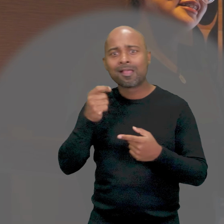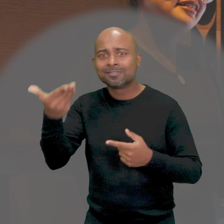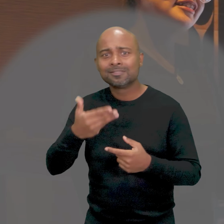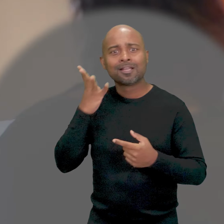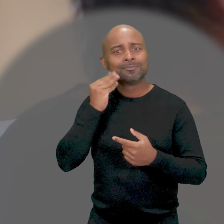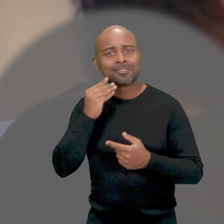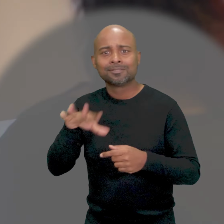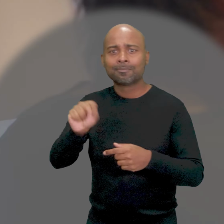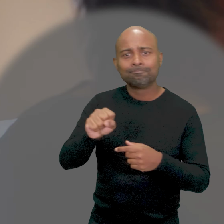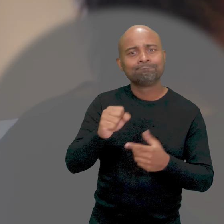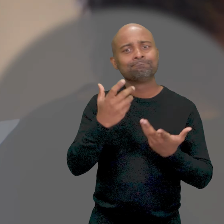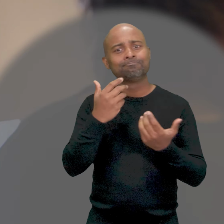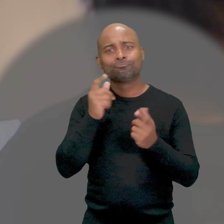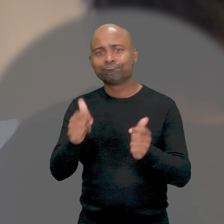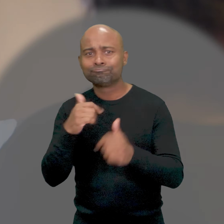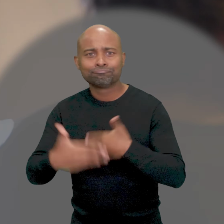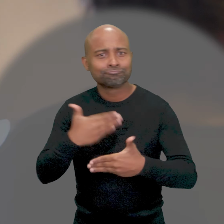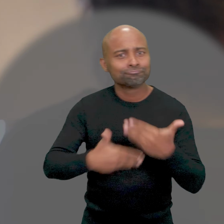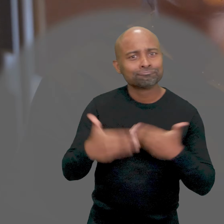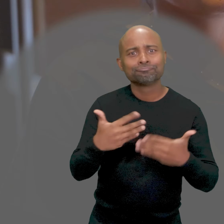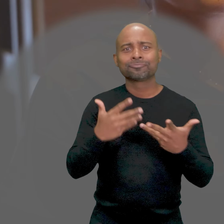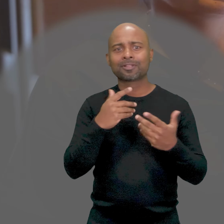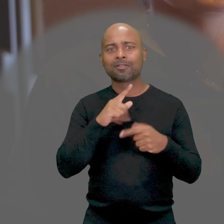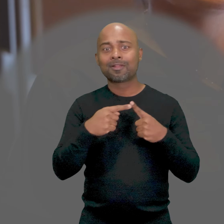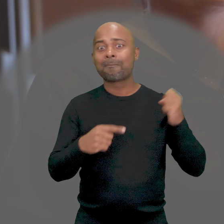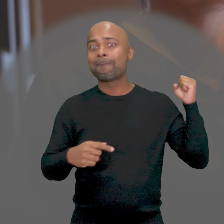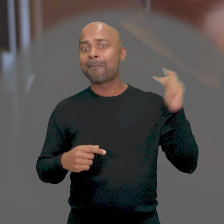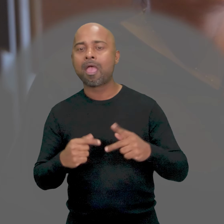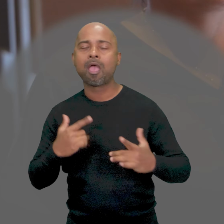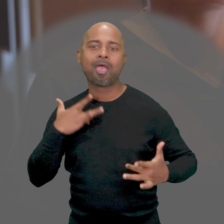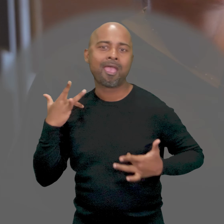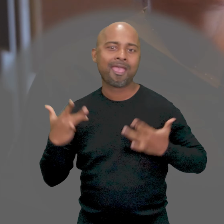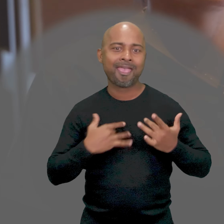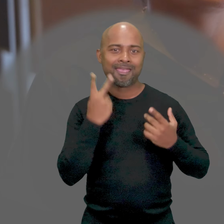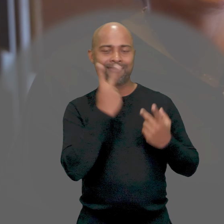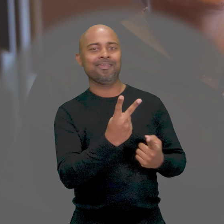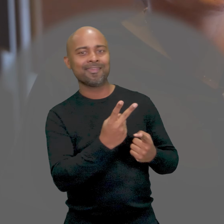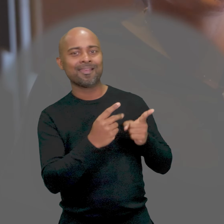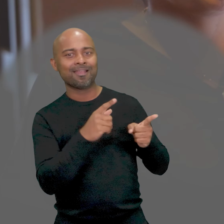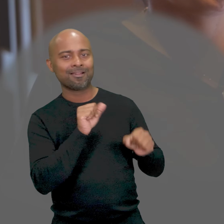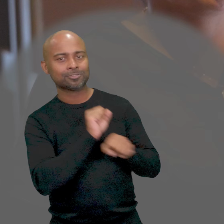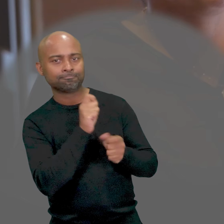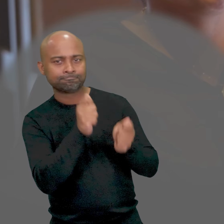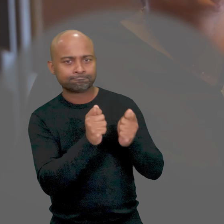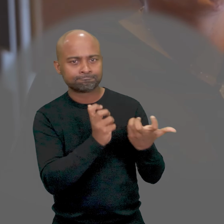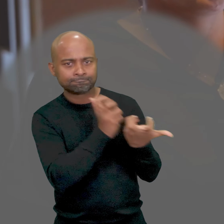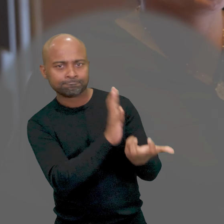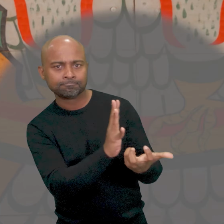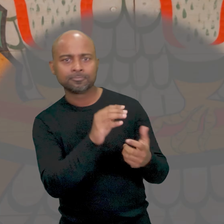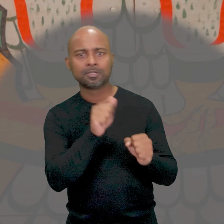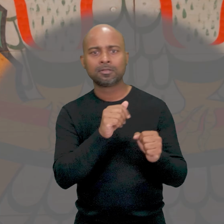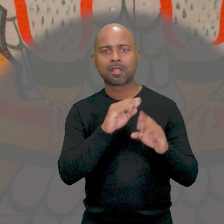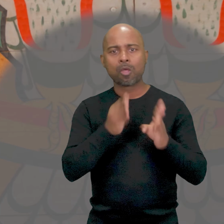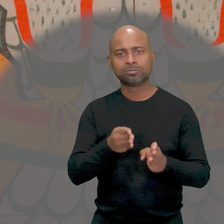the guest experience and picked it up really quick. When she came back, I was super excited to see. Leticia had been job